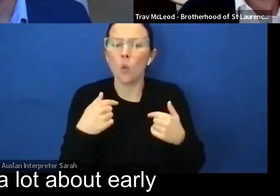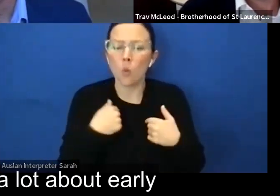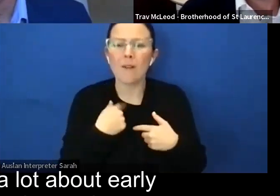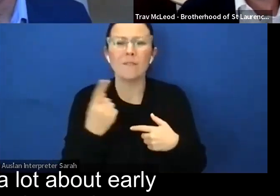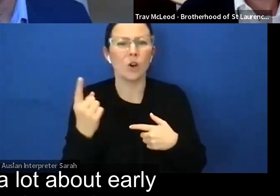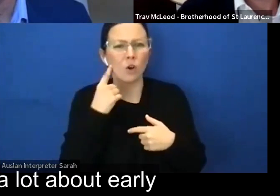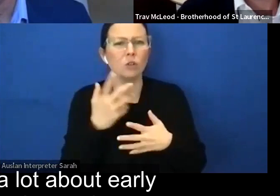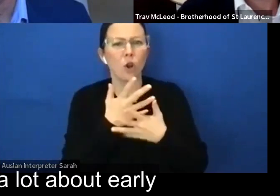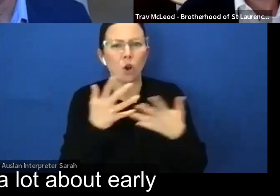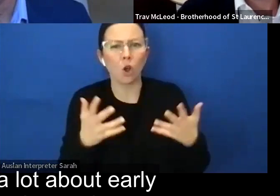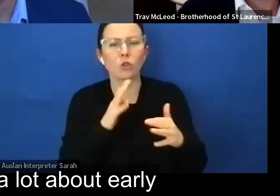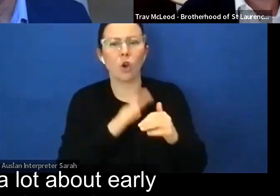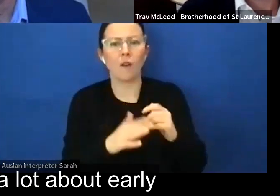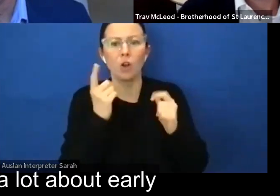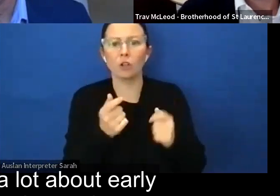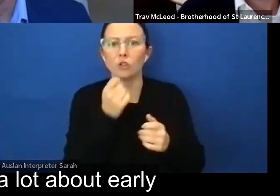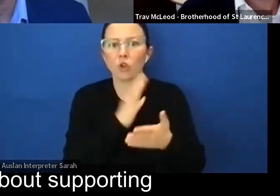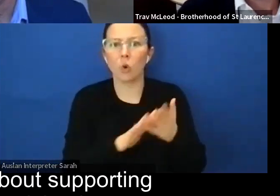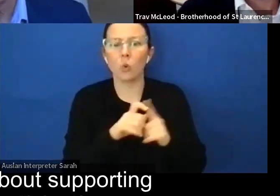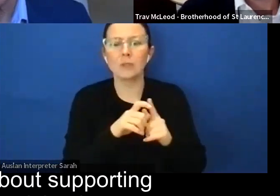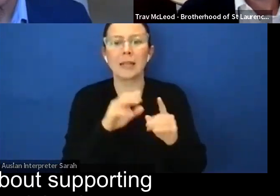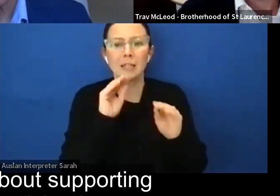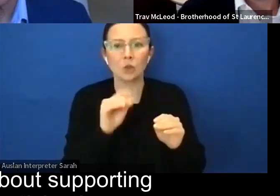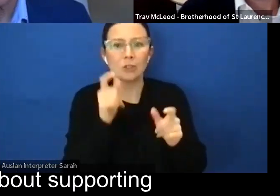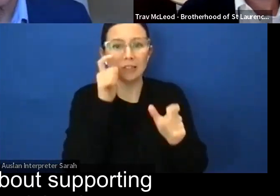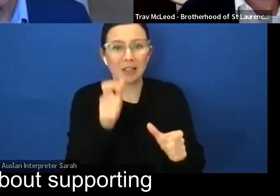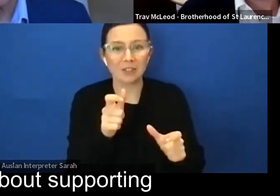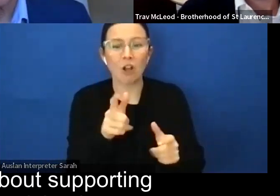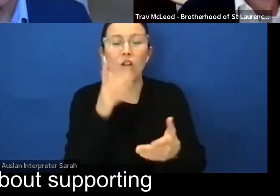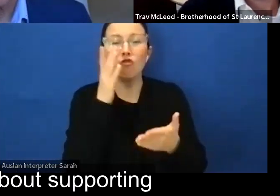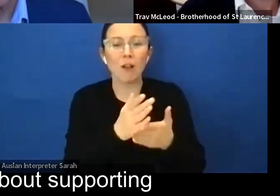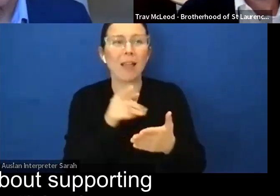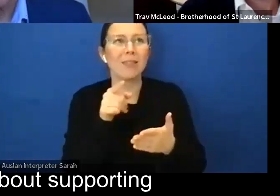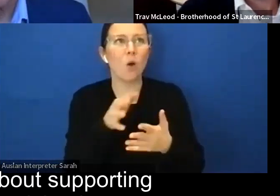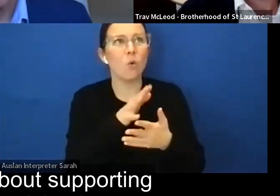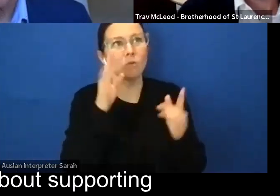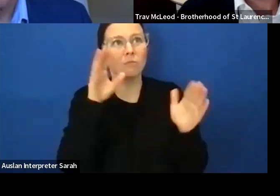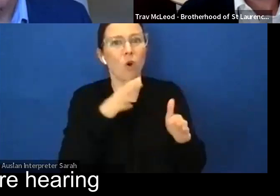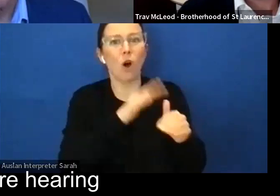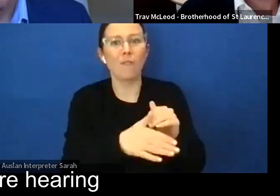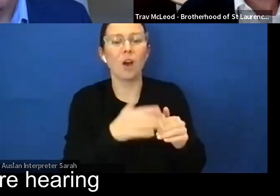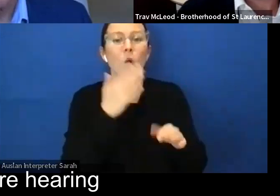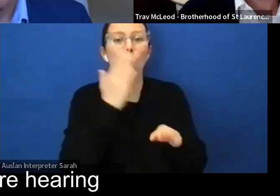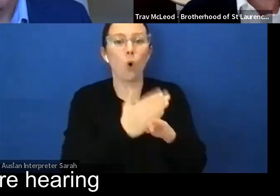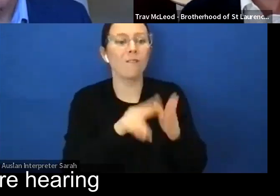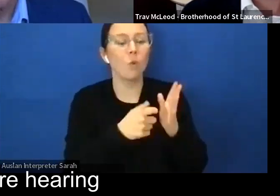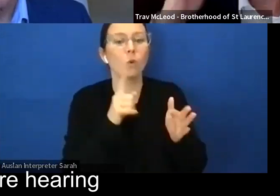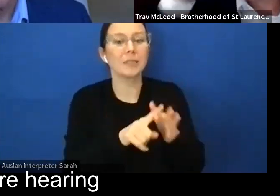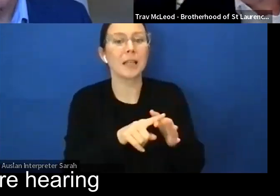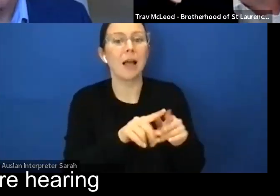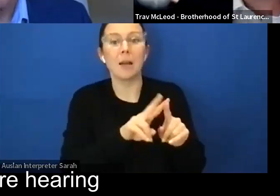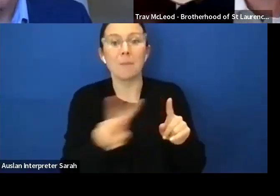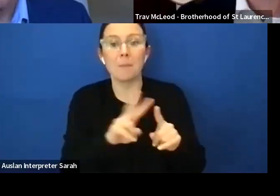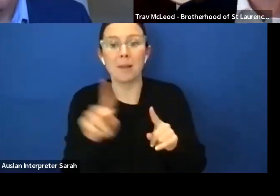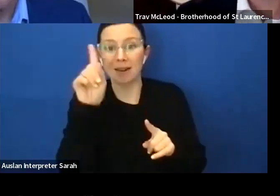lot about early childhood education and care as only being about supporting workforce participation. I think we're hearing a different